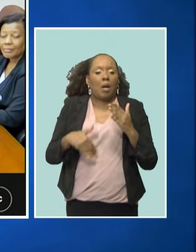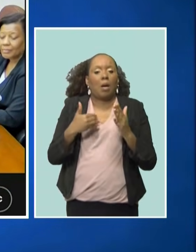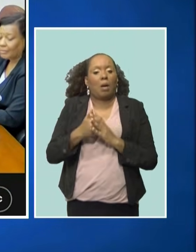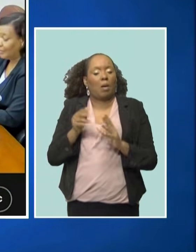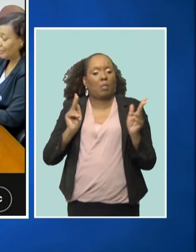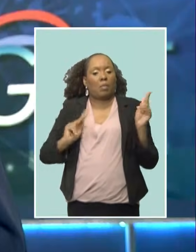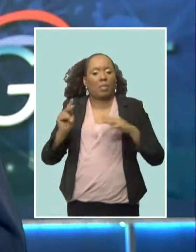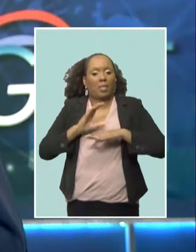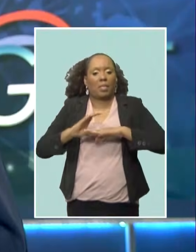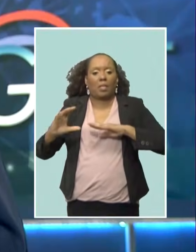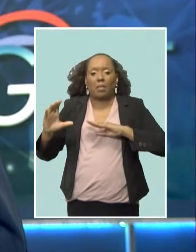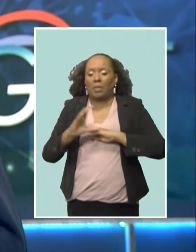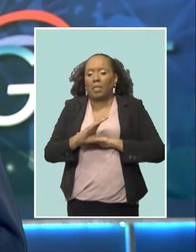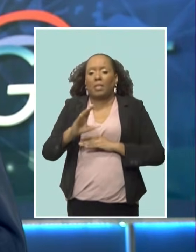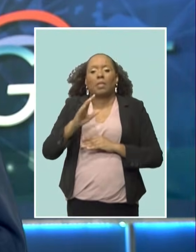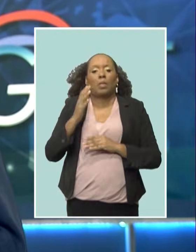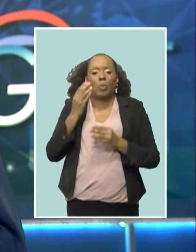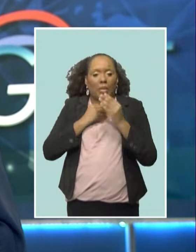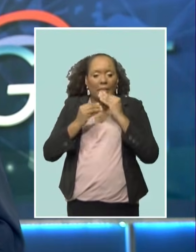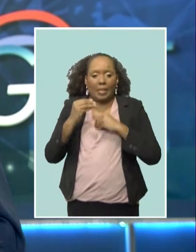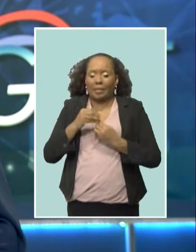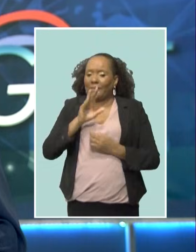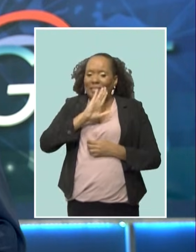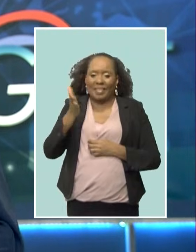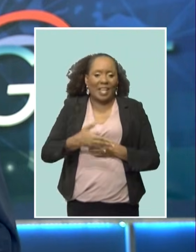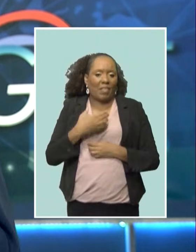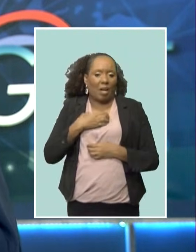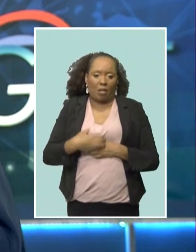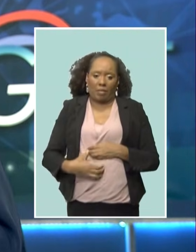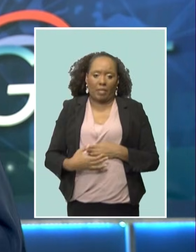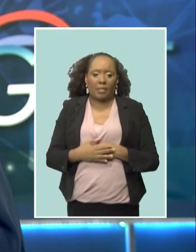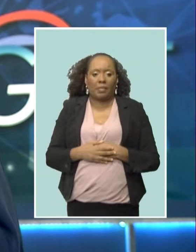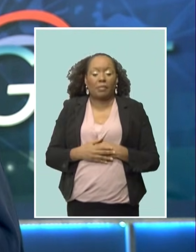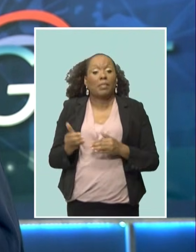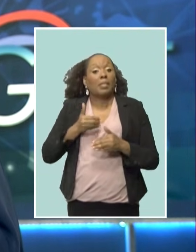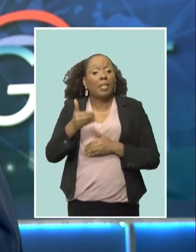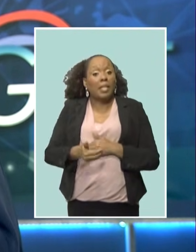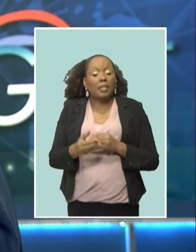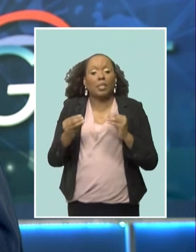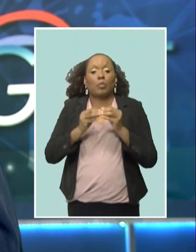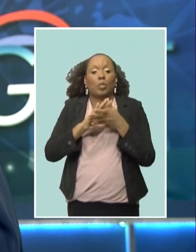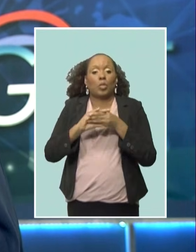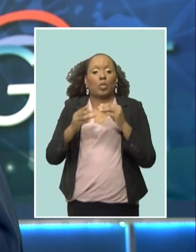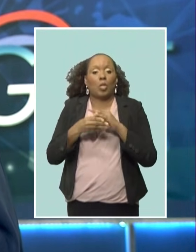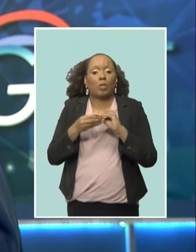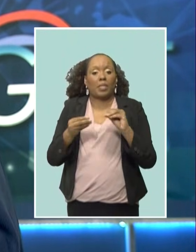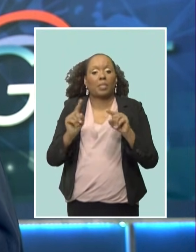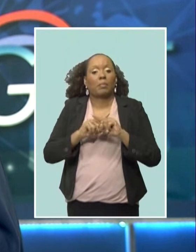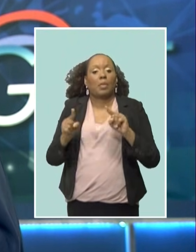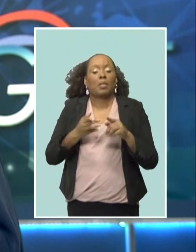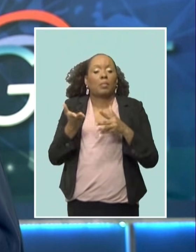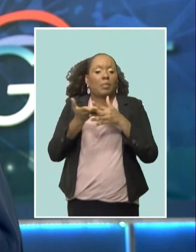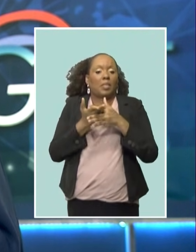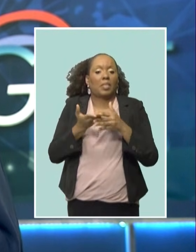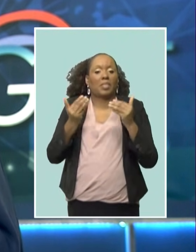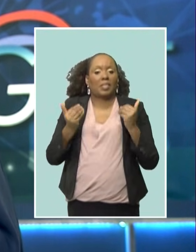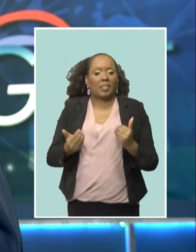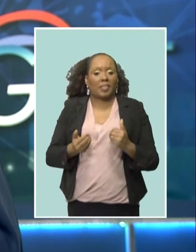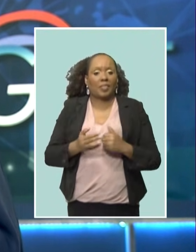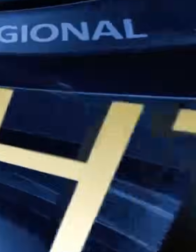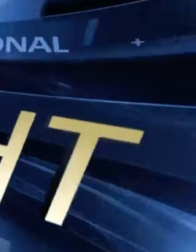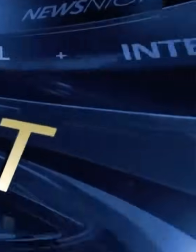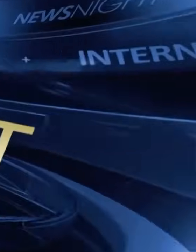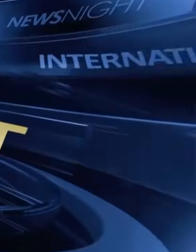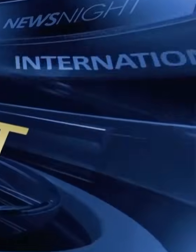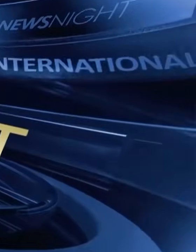hungry. Well, coming up, all of the island's folk tales and stories could be compiled into one book.